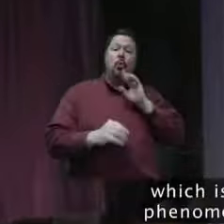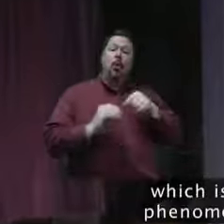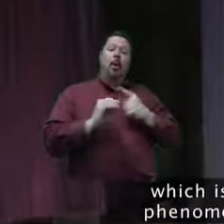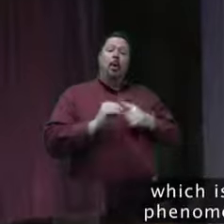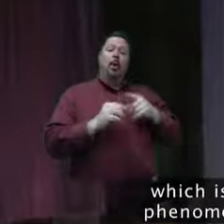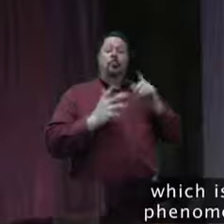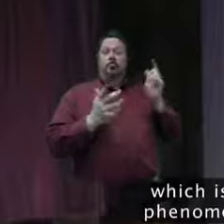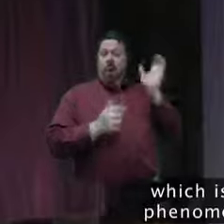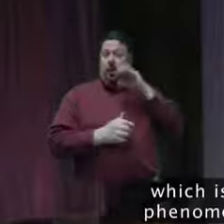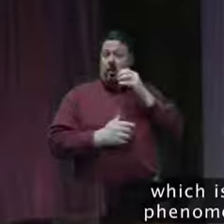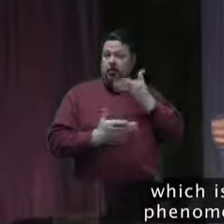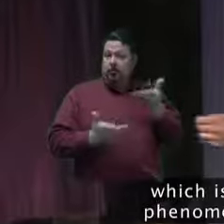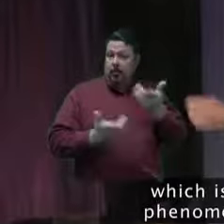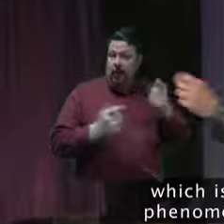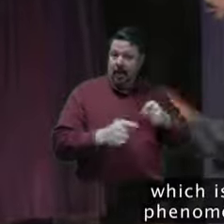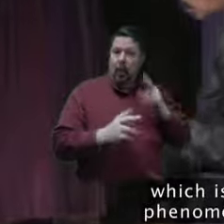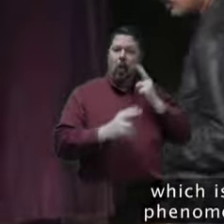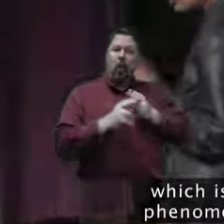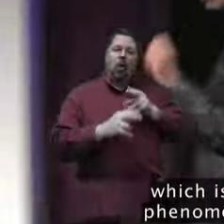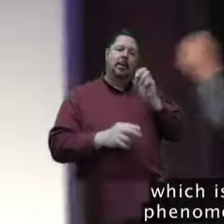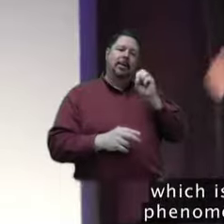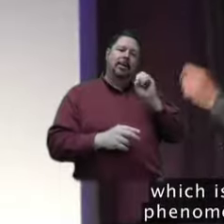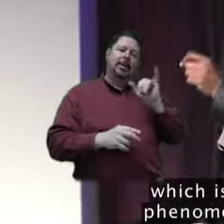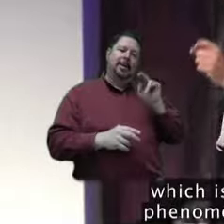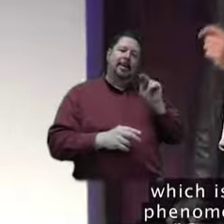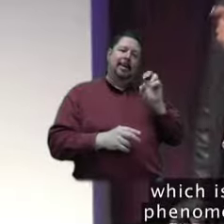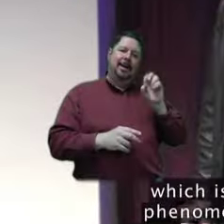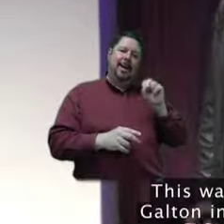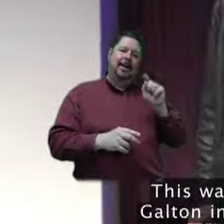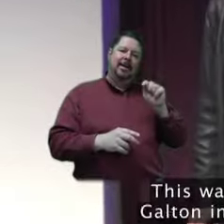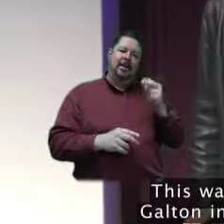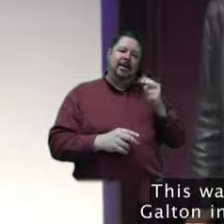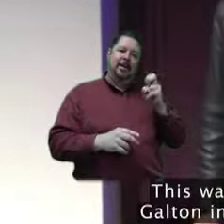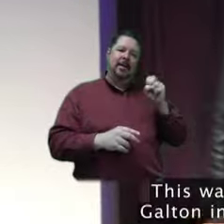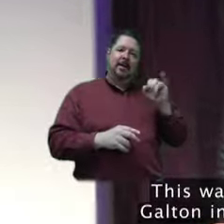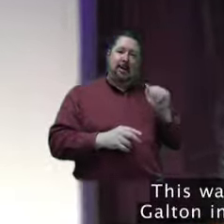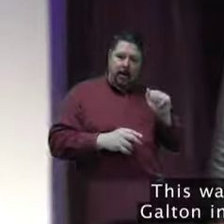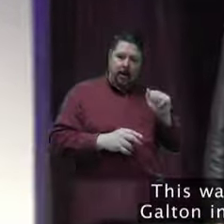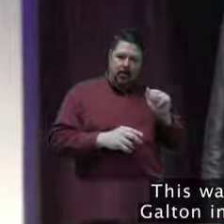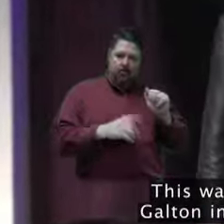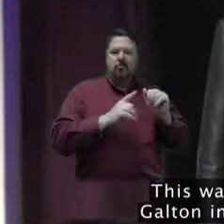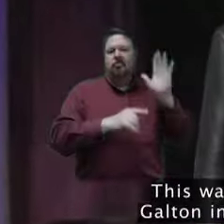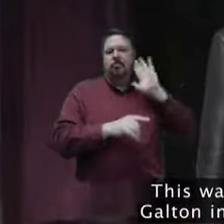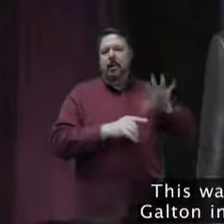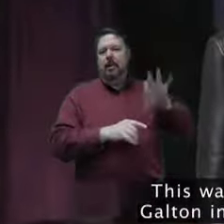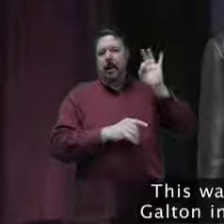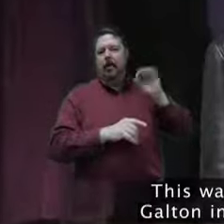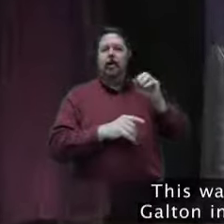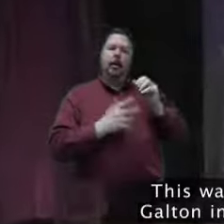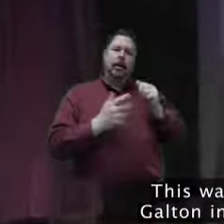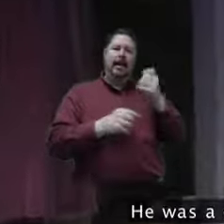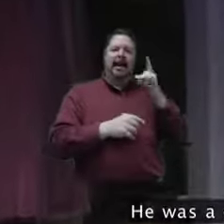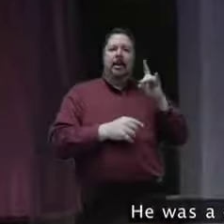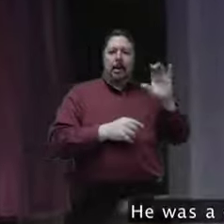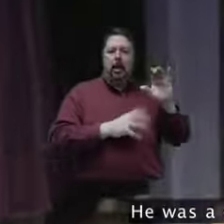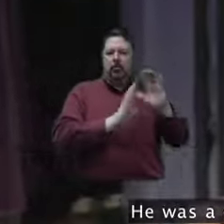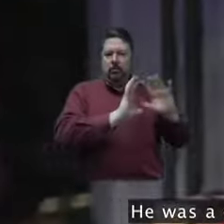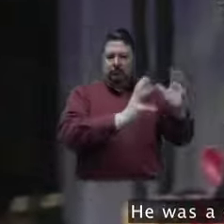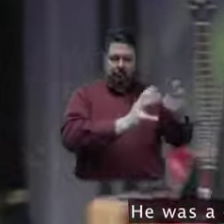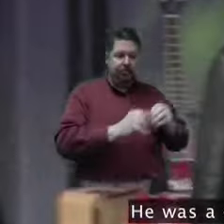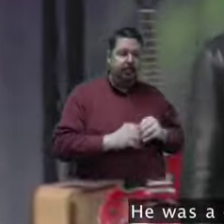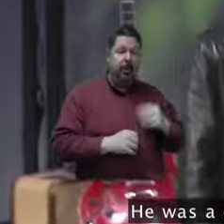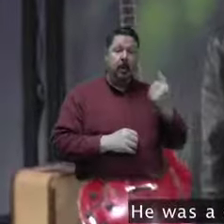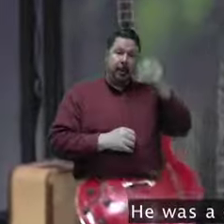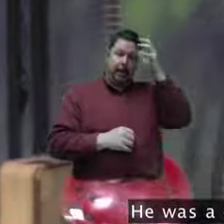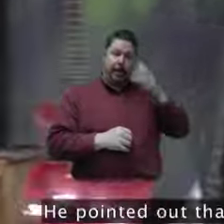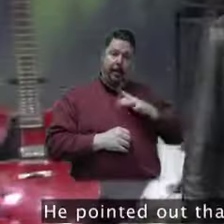talk, which is about another curious phenomenon called synesthesia. This is discovered by Francis Galton in the 19th century. was a cousin of Charles